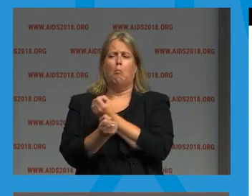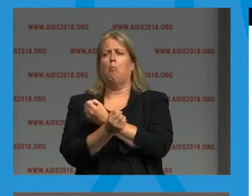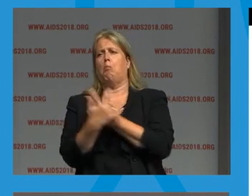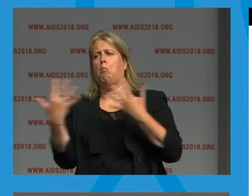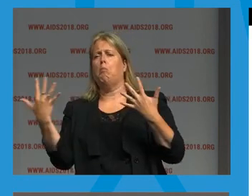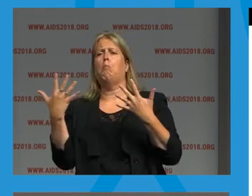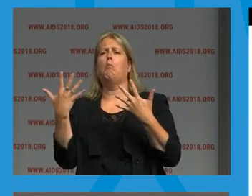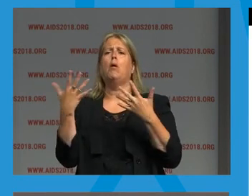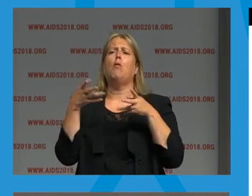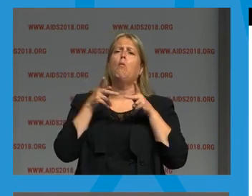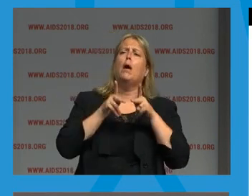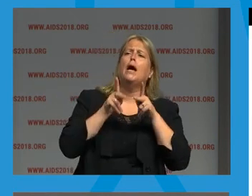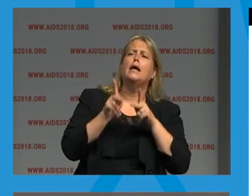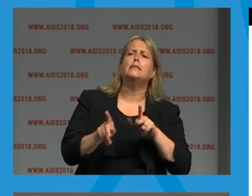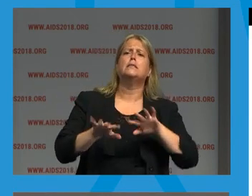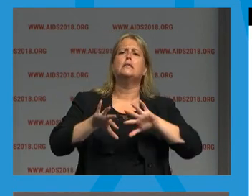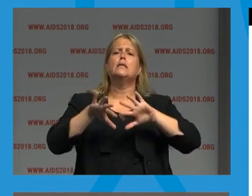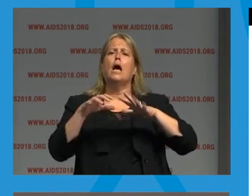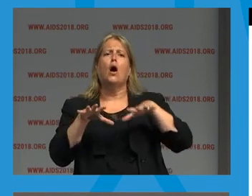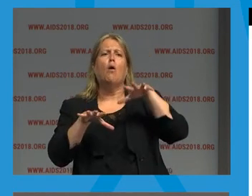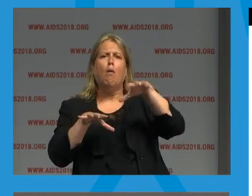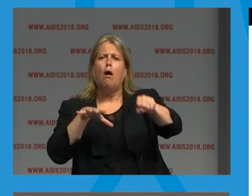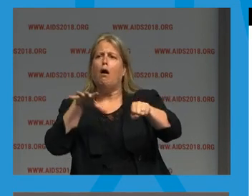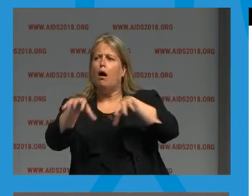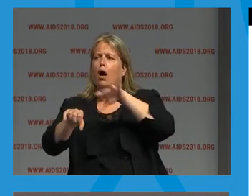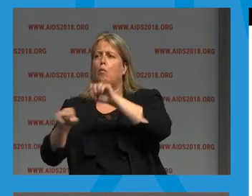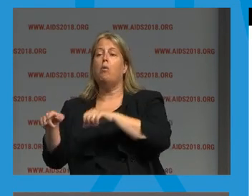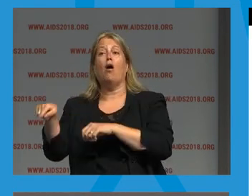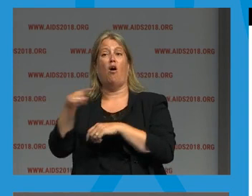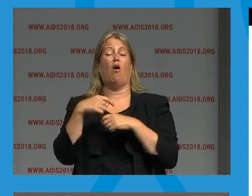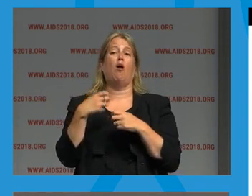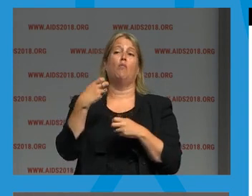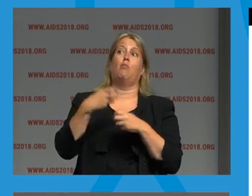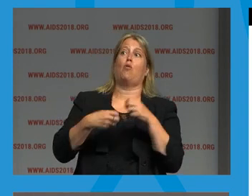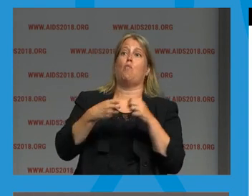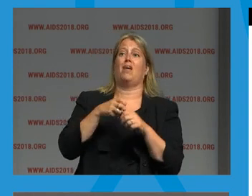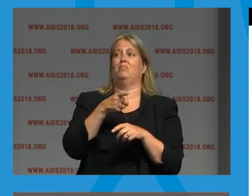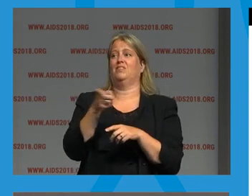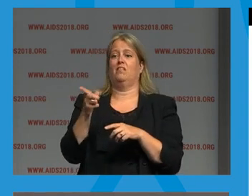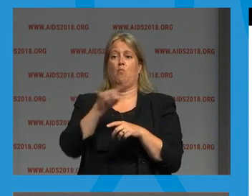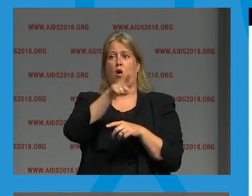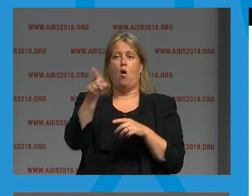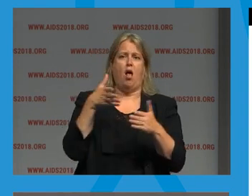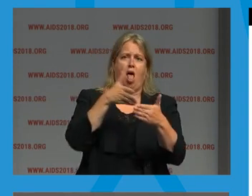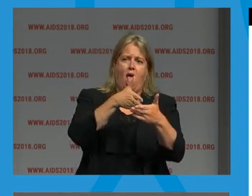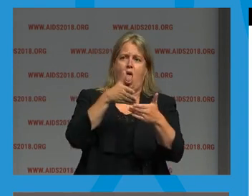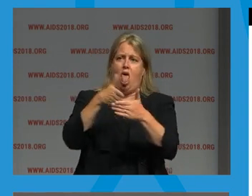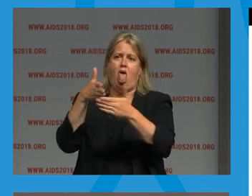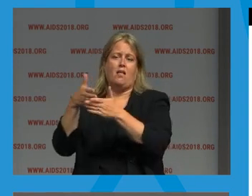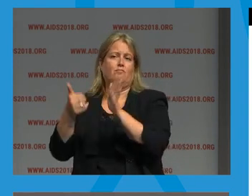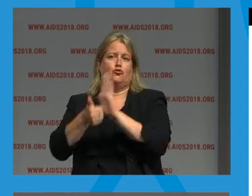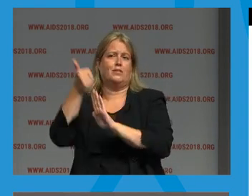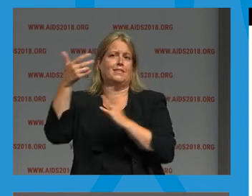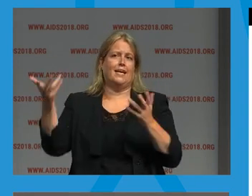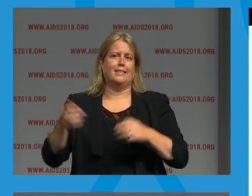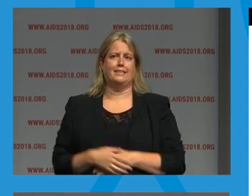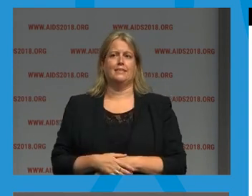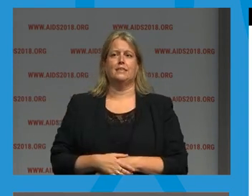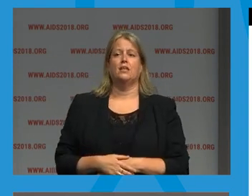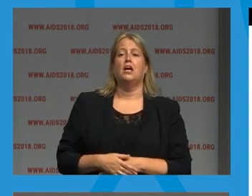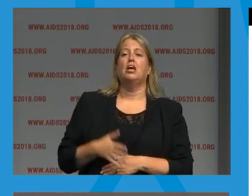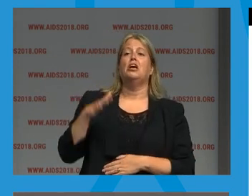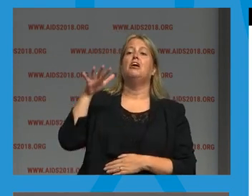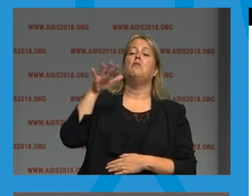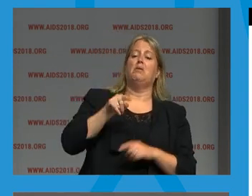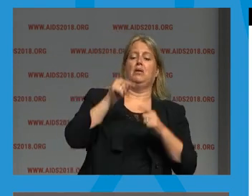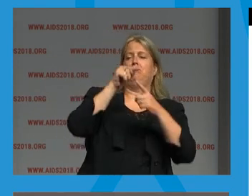these, many of which are problematic, almost all of which except one have been unsuccessful, ranging from latency-reversing